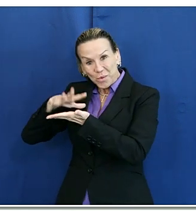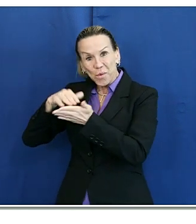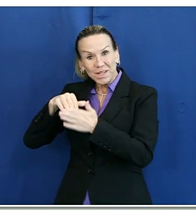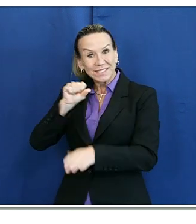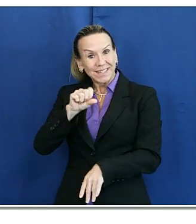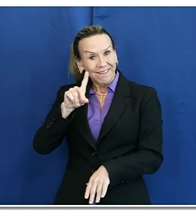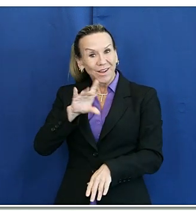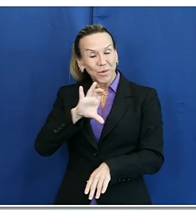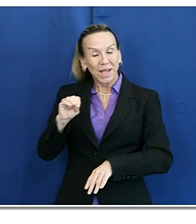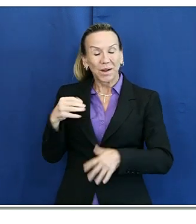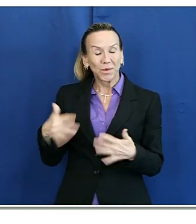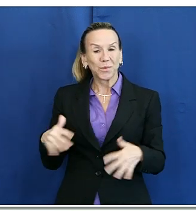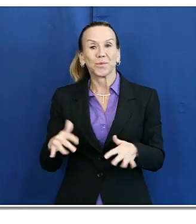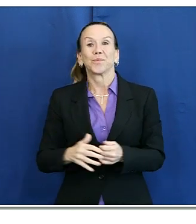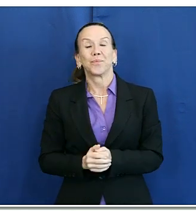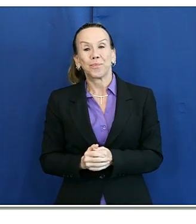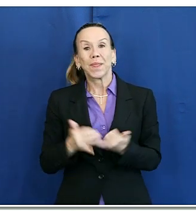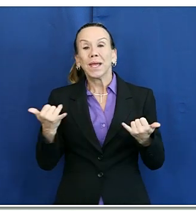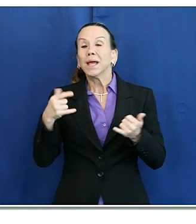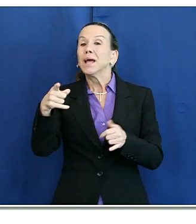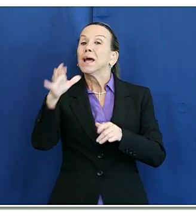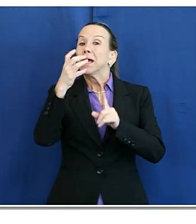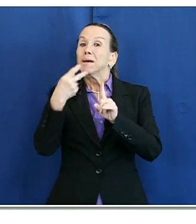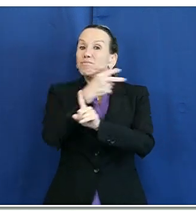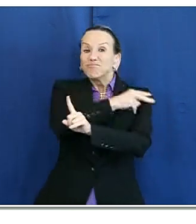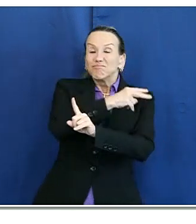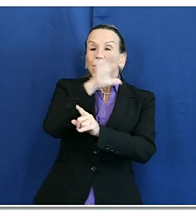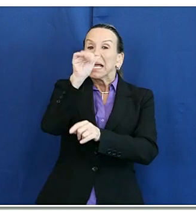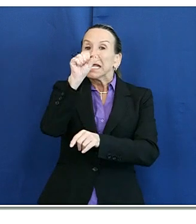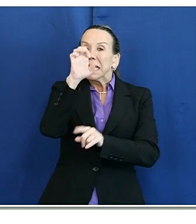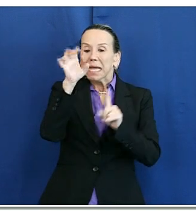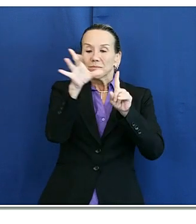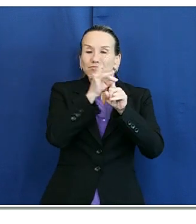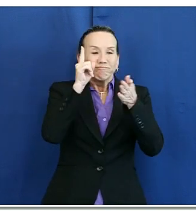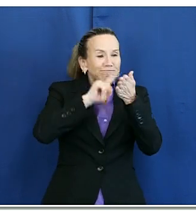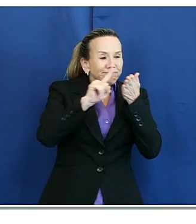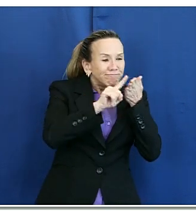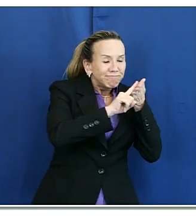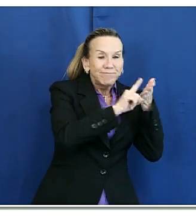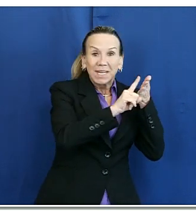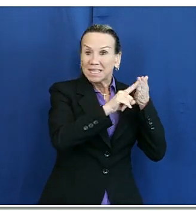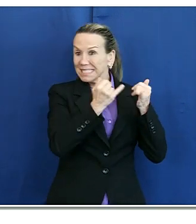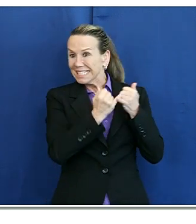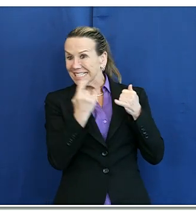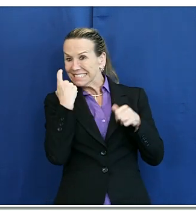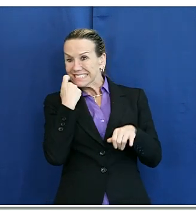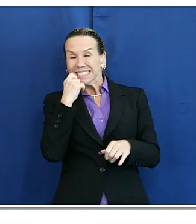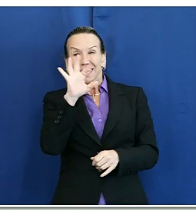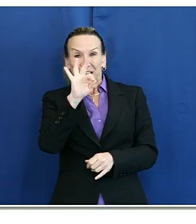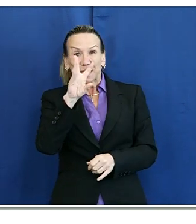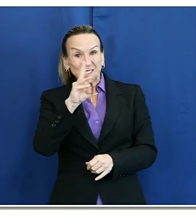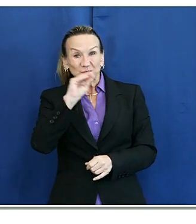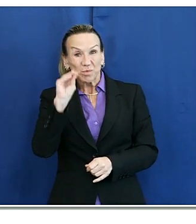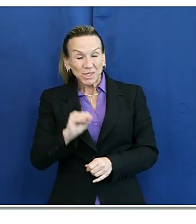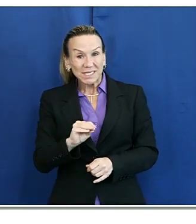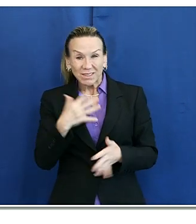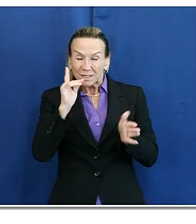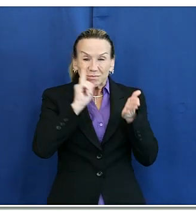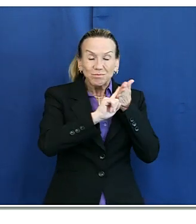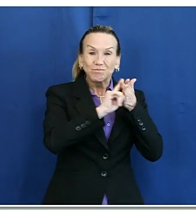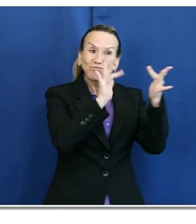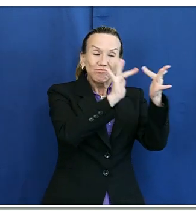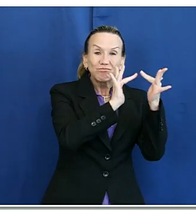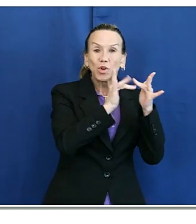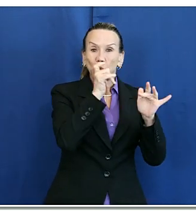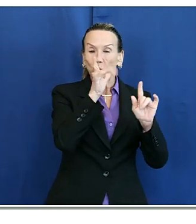Diego County. Case investigations initiated within 24 hours is at 96%. Number of close contacts